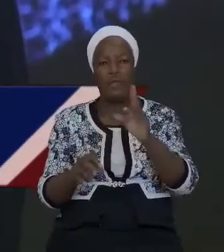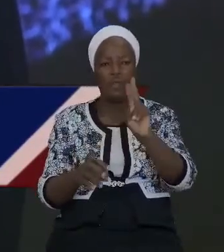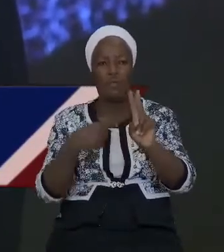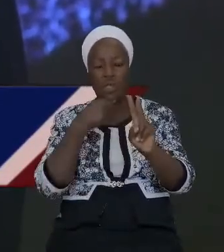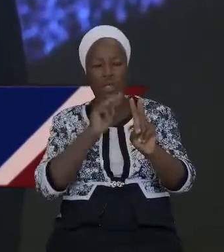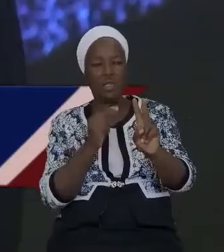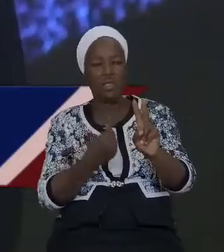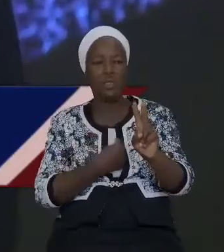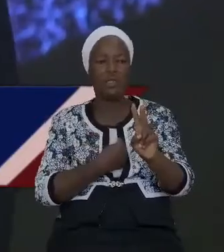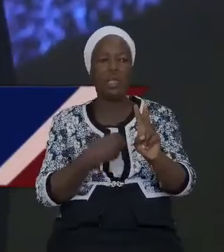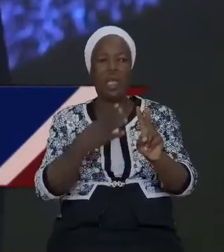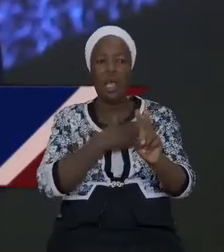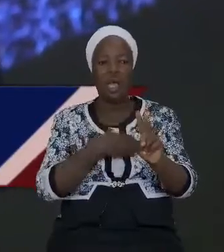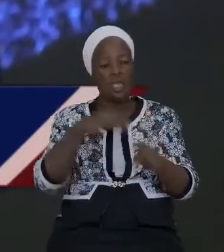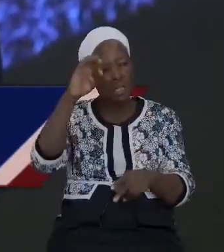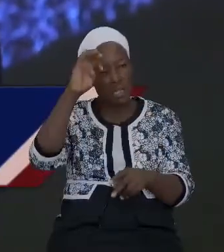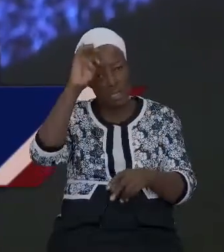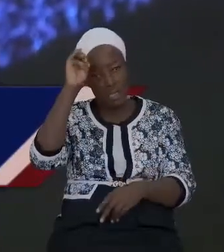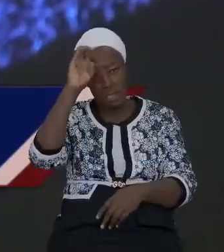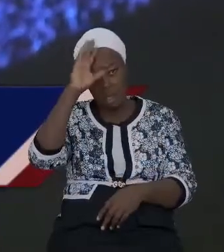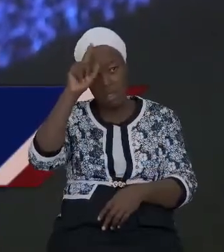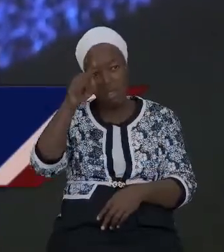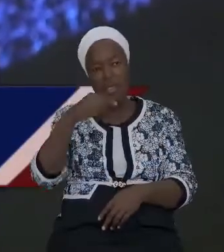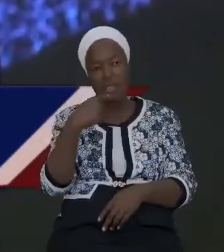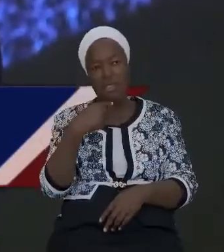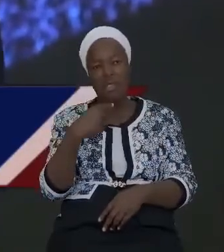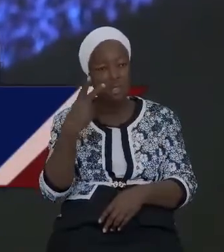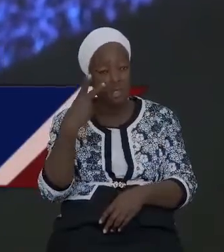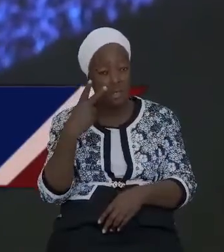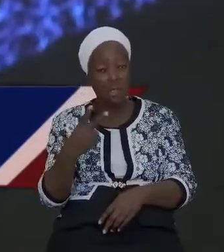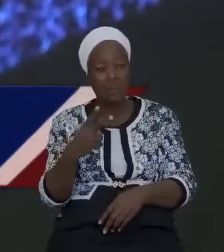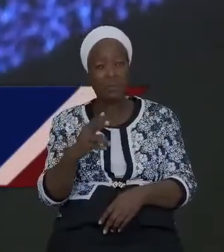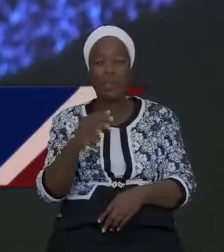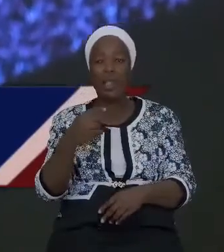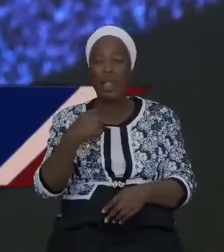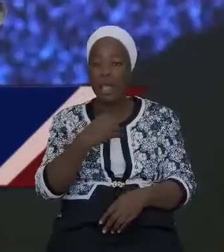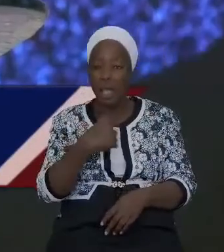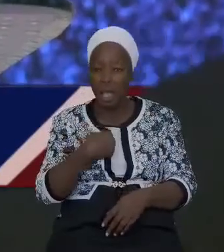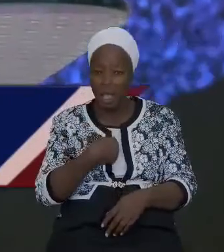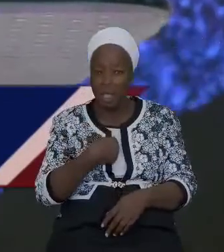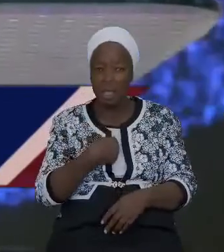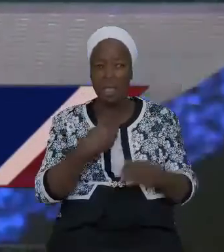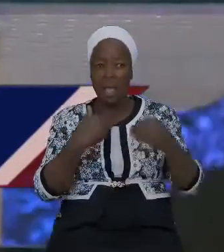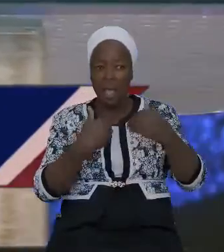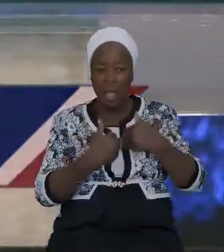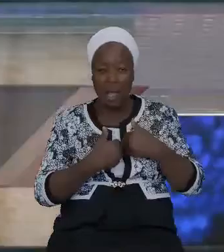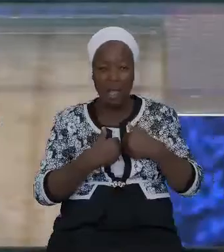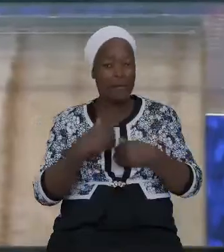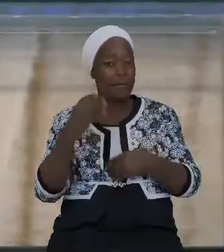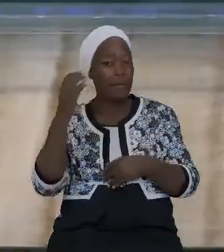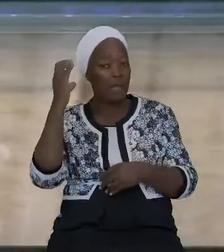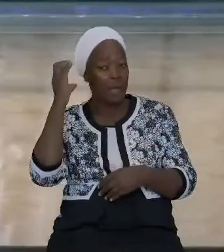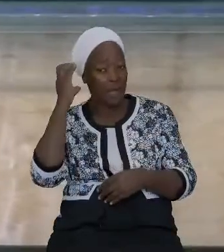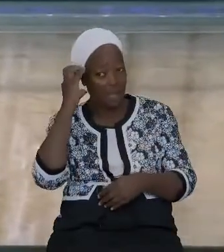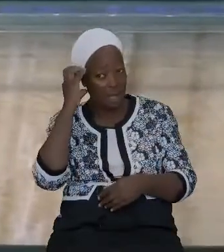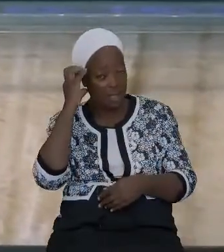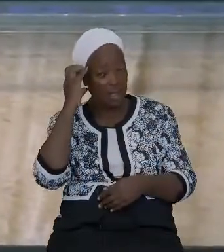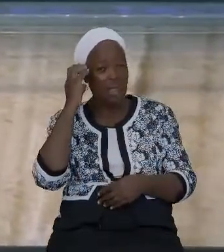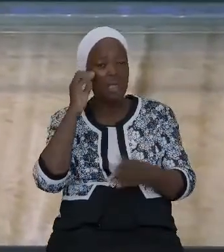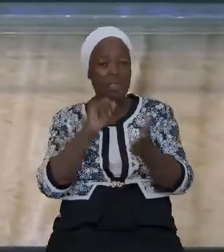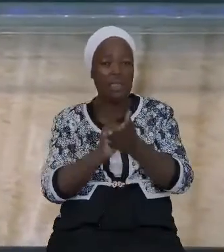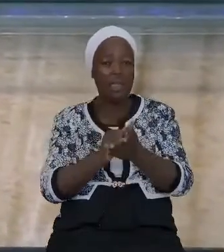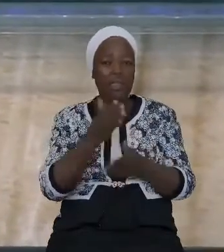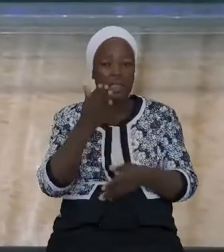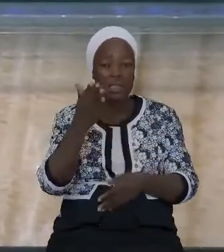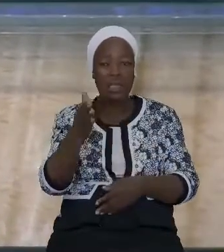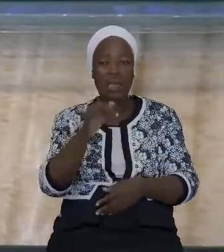says, and he said, behold, I have heard that there is